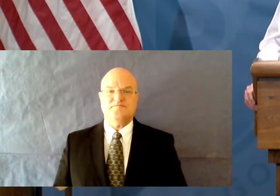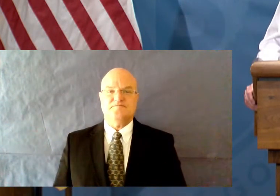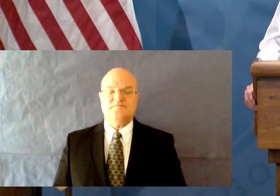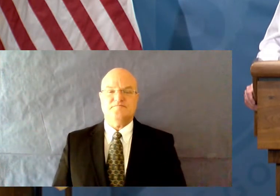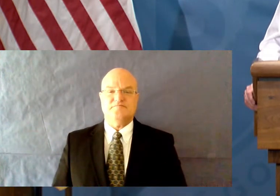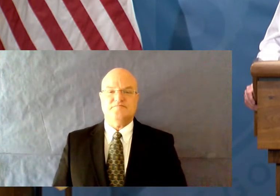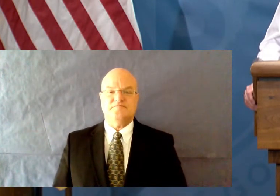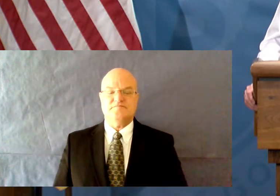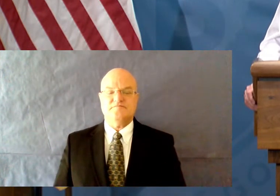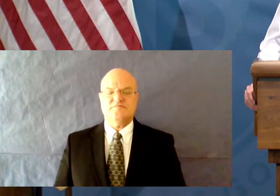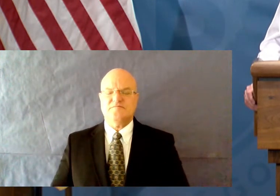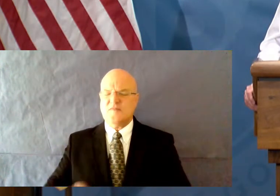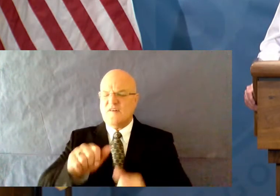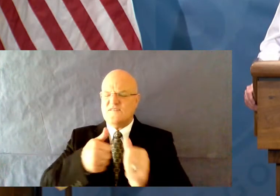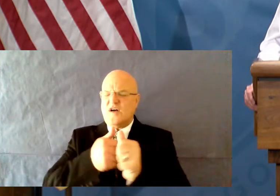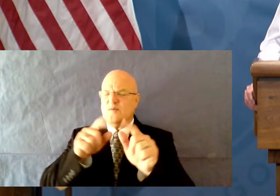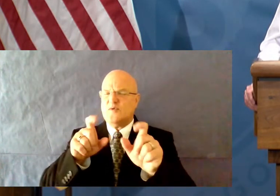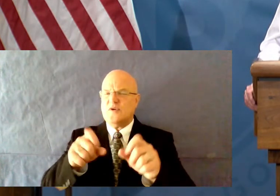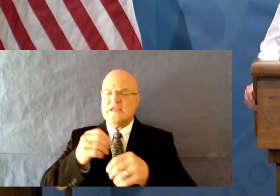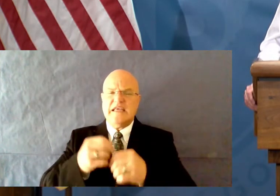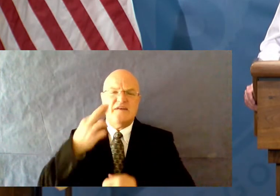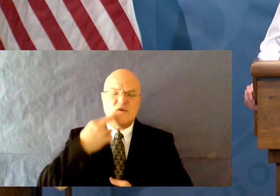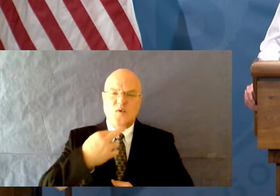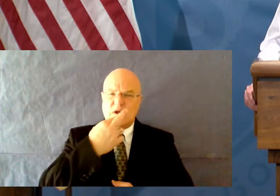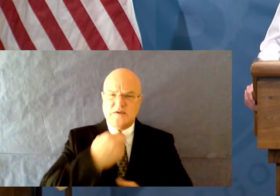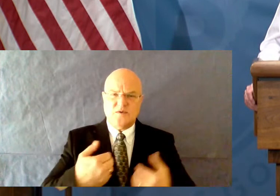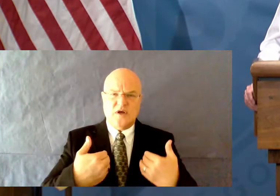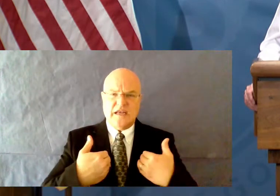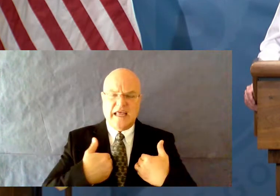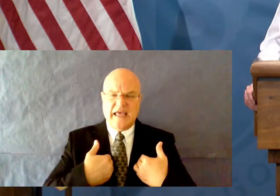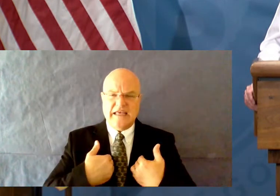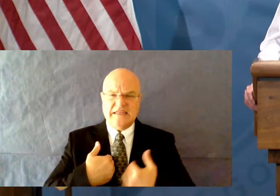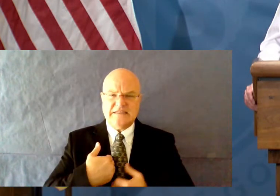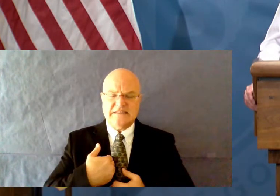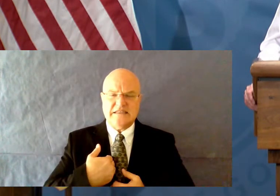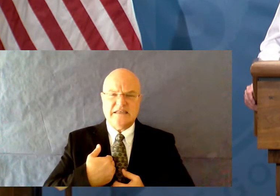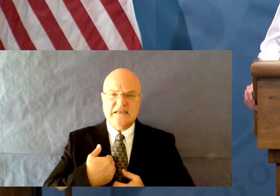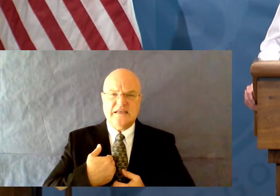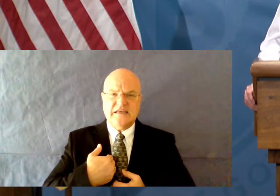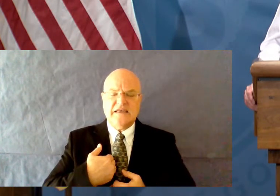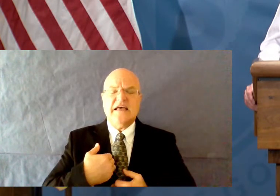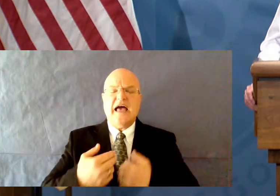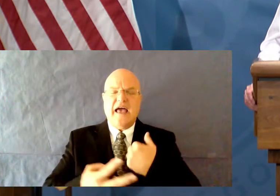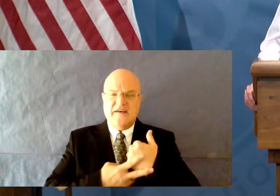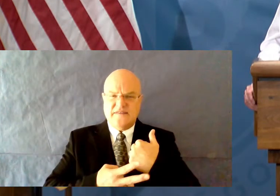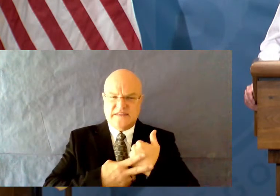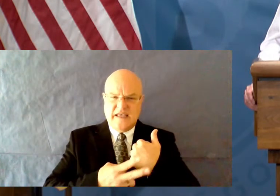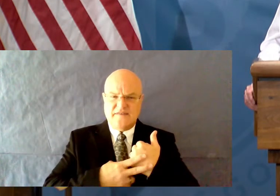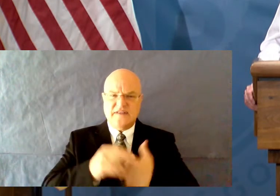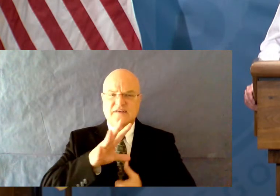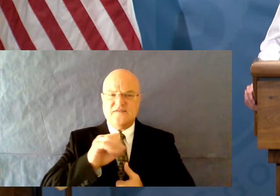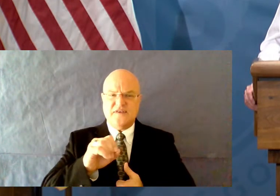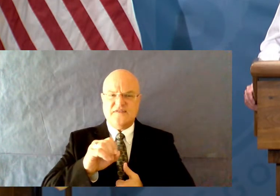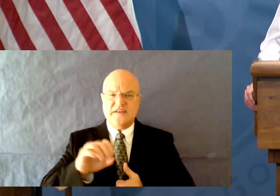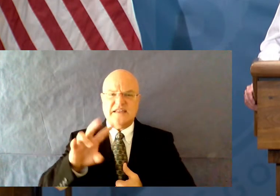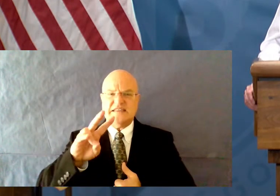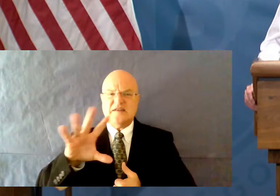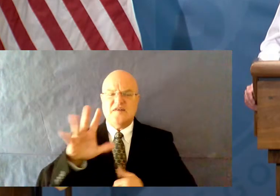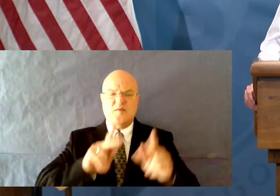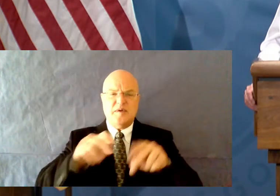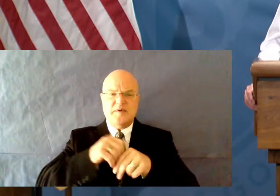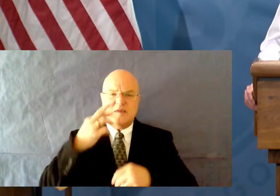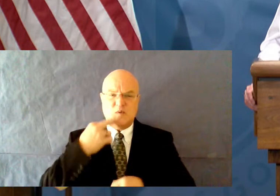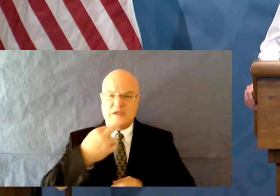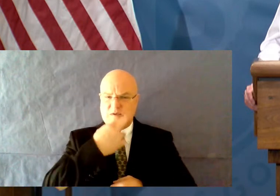One quick follow-up question. If a restaurant can safely put 50 to 75 people in their restaurant and be